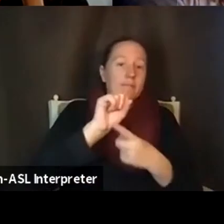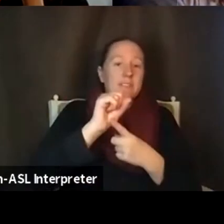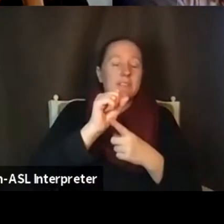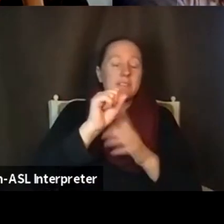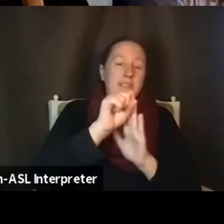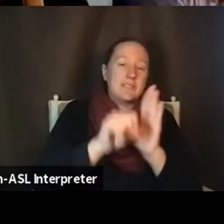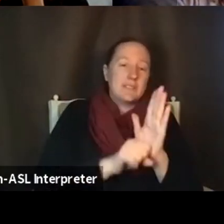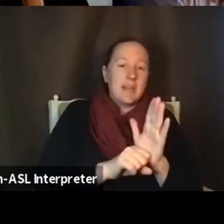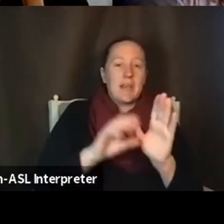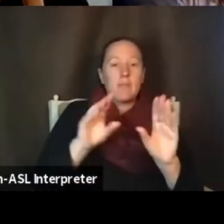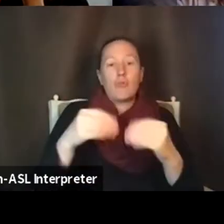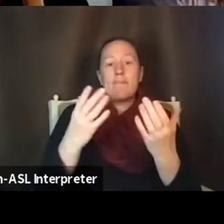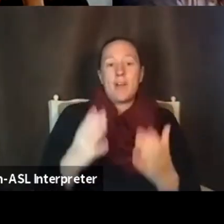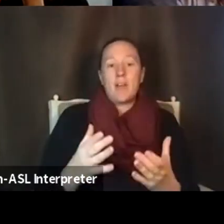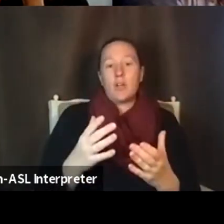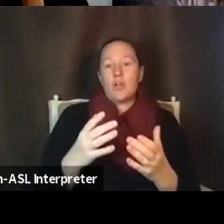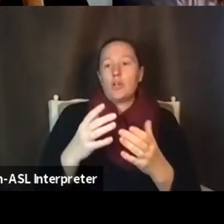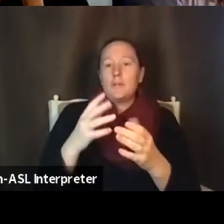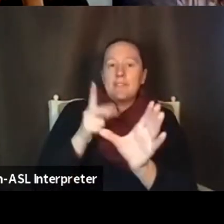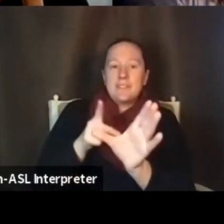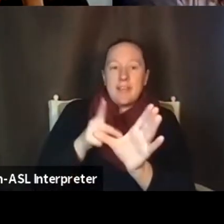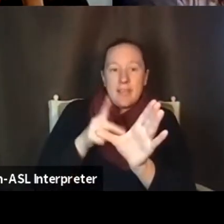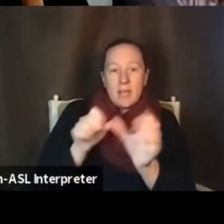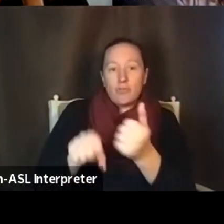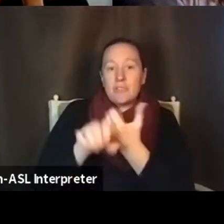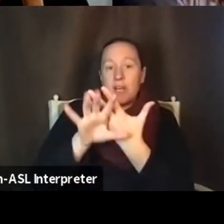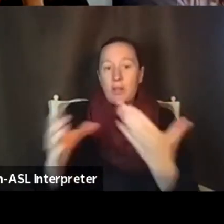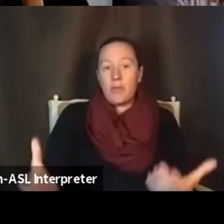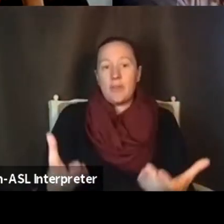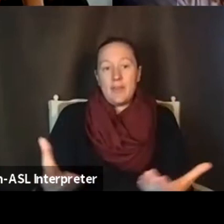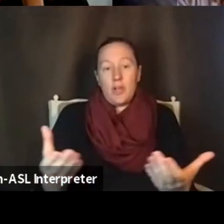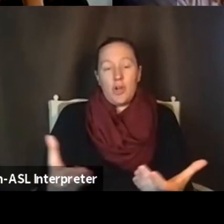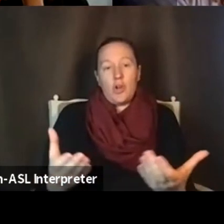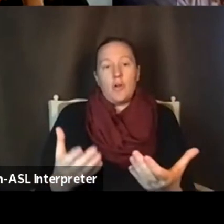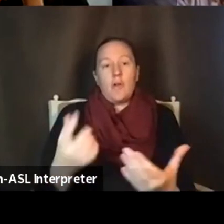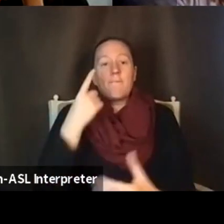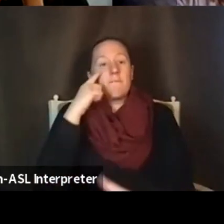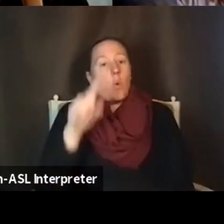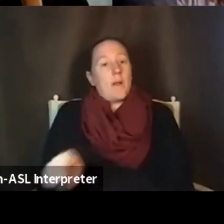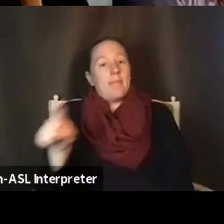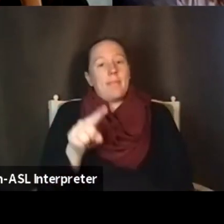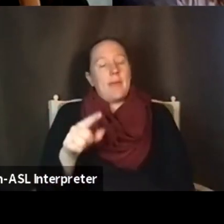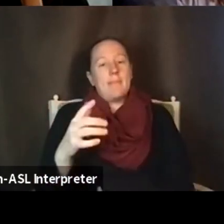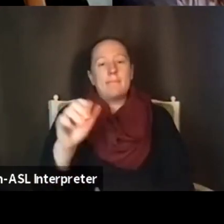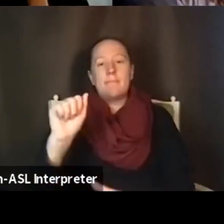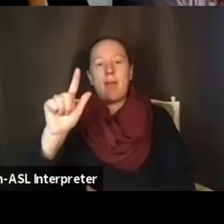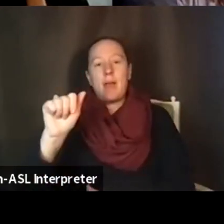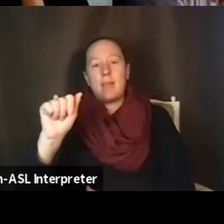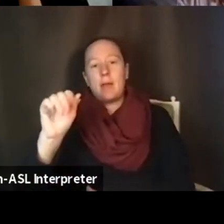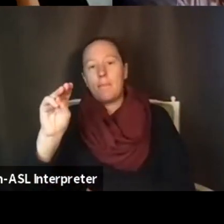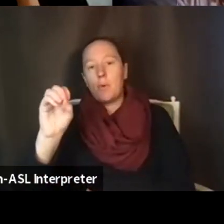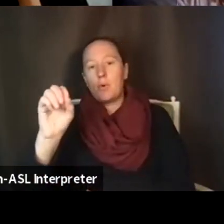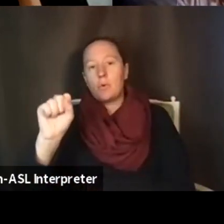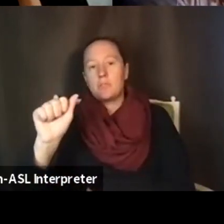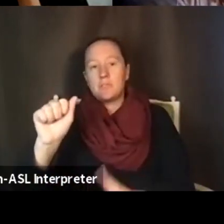doing psychiatric telehealth here, that they, especially for them, this was in Alamosa and the San